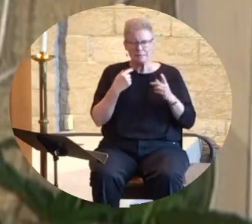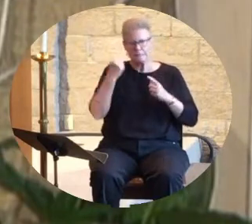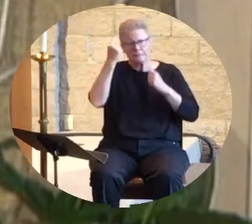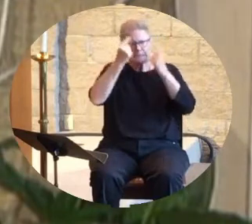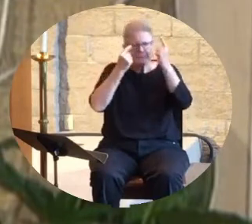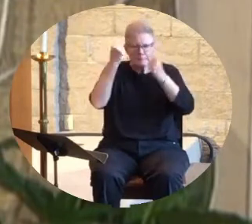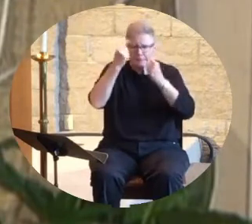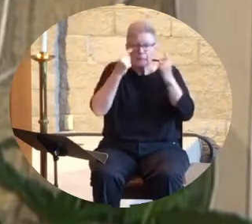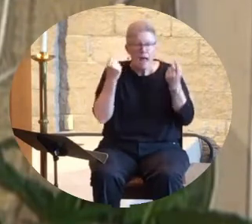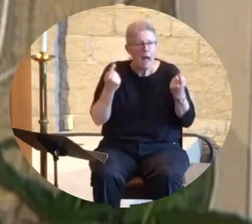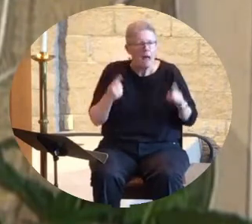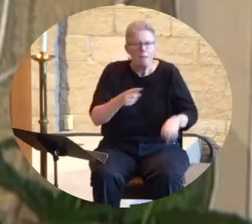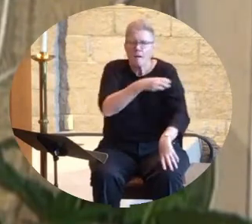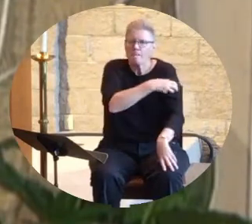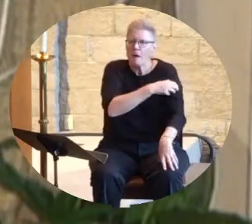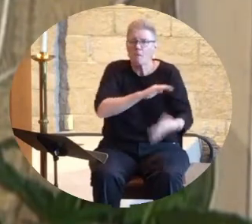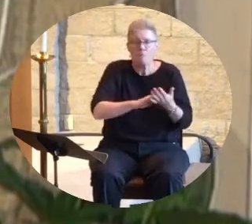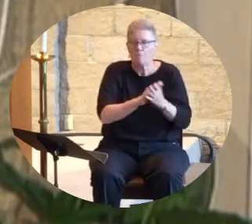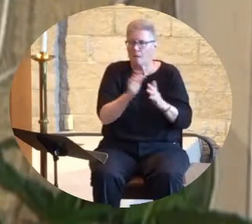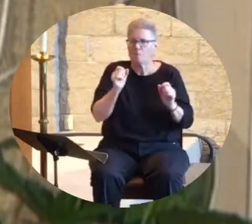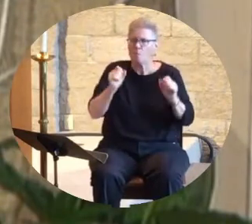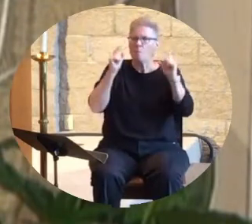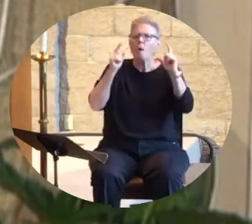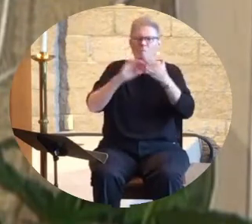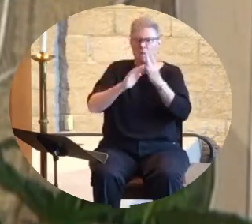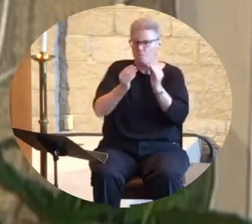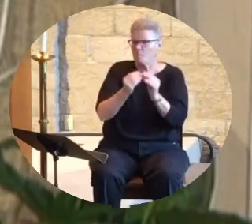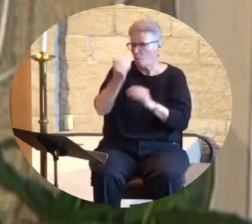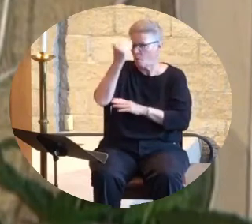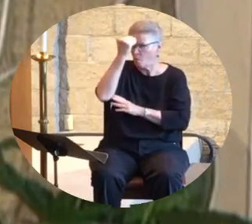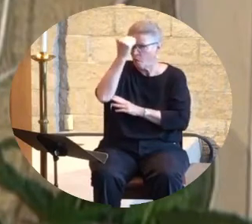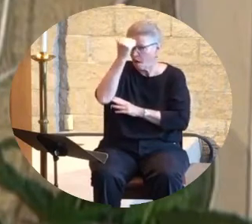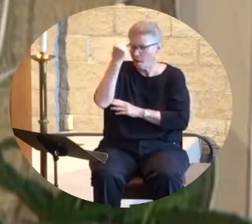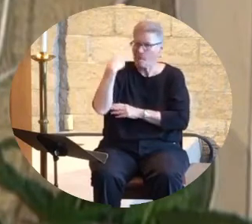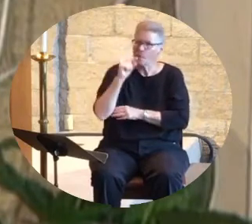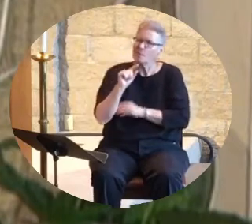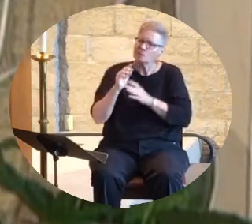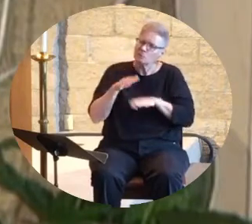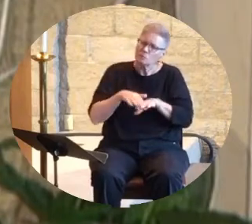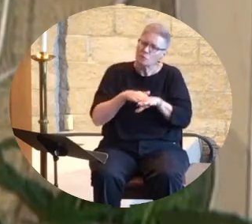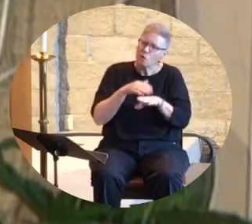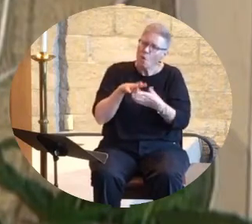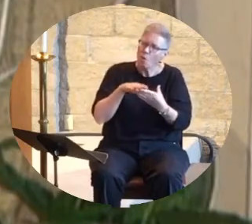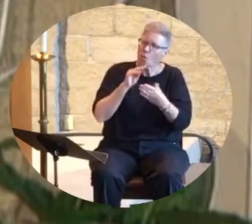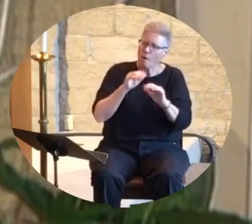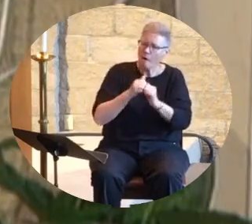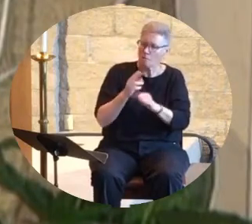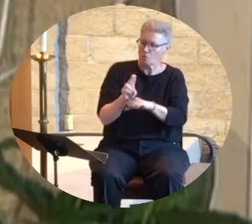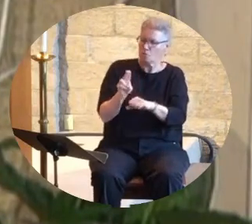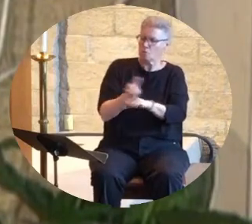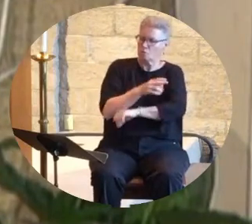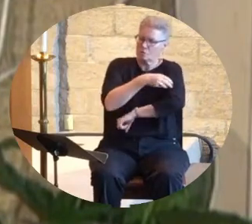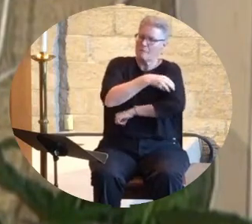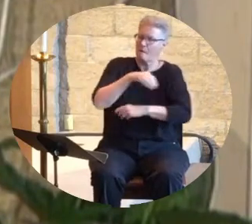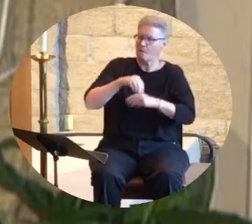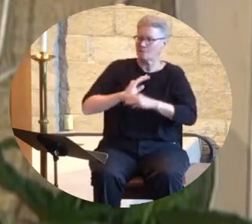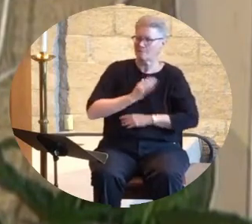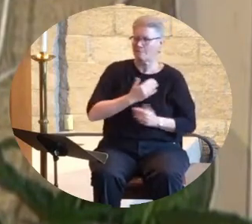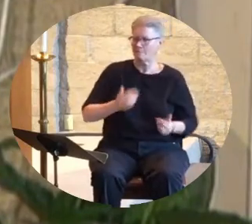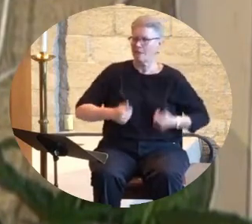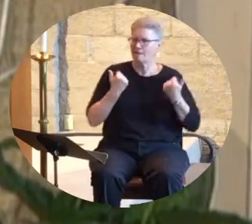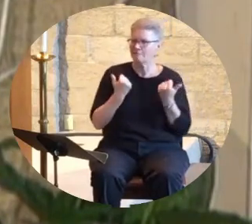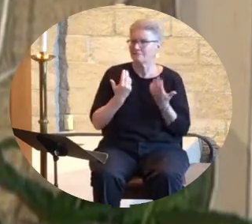We'll awaken these powers, and then we begin to learn how to use these powers in our life.